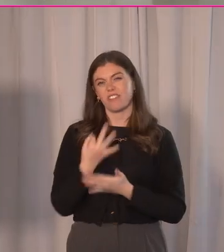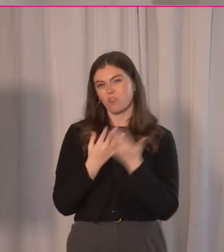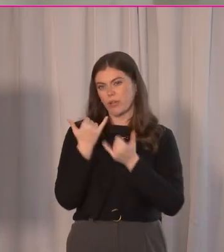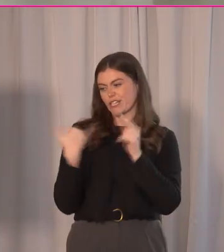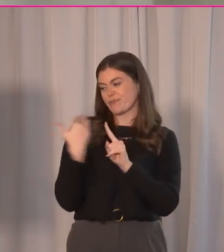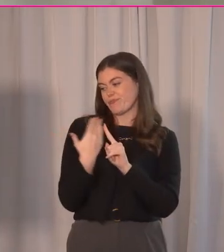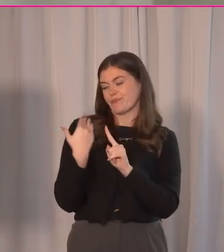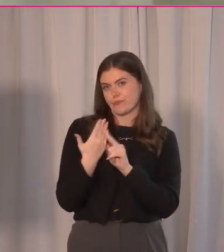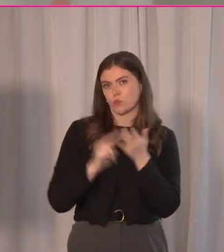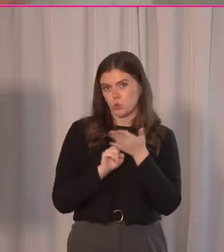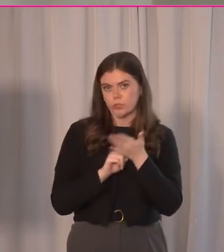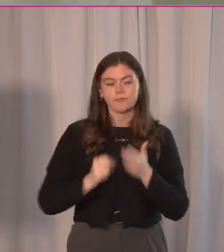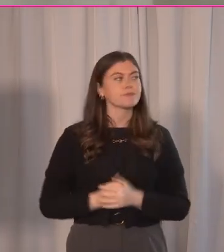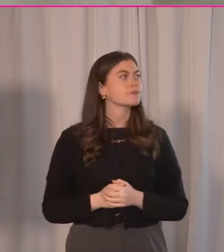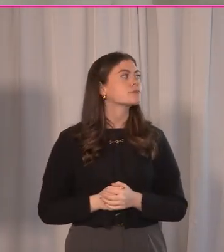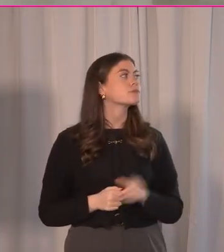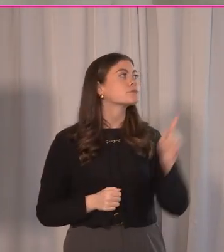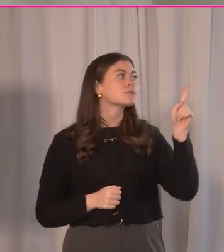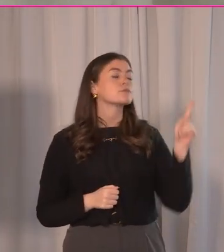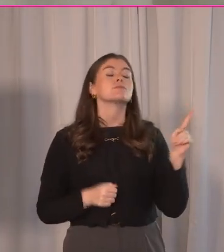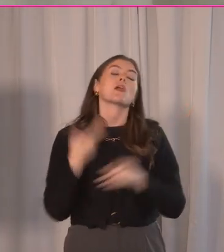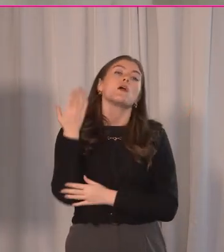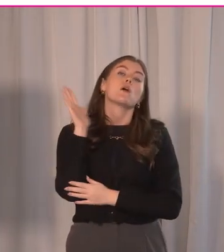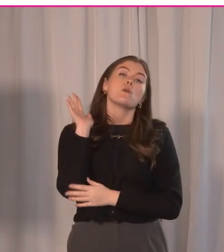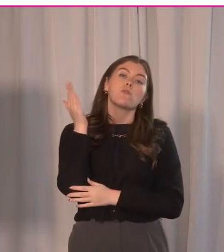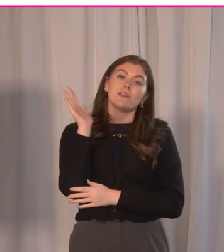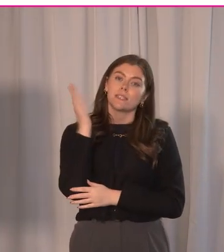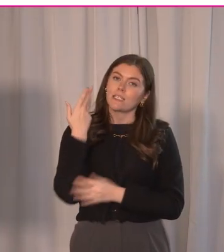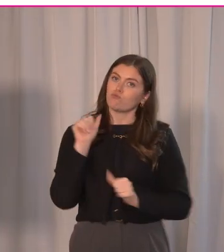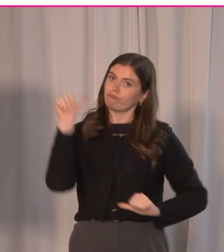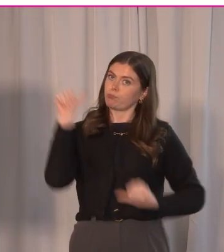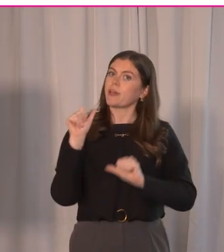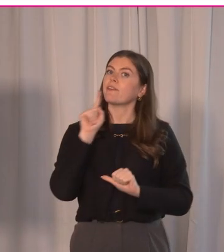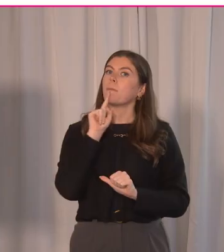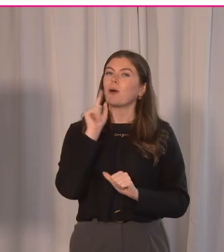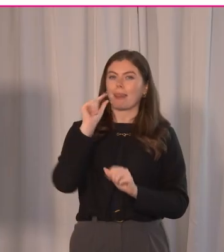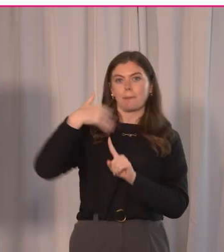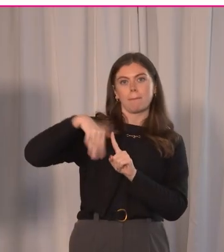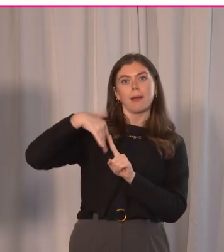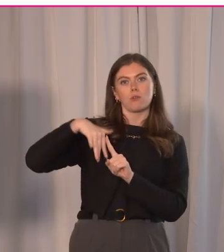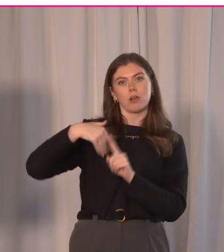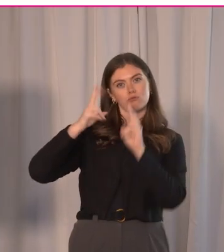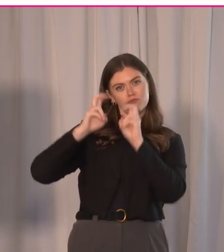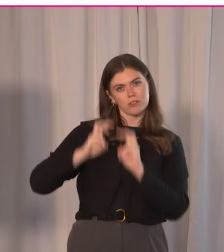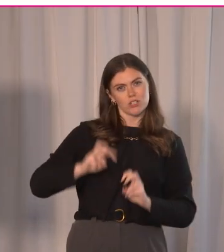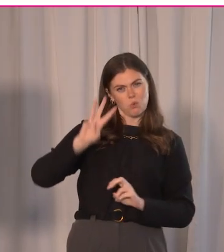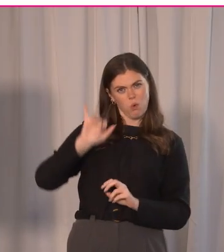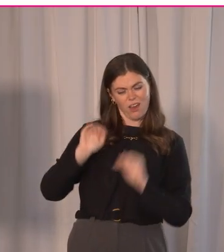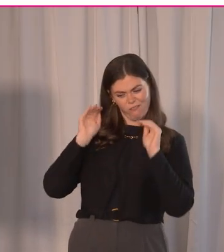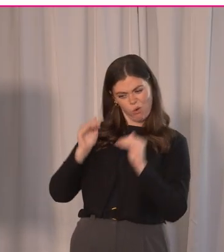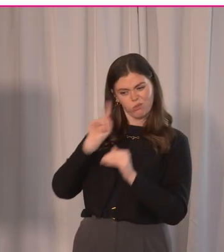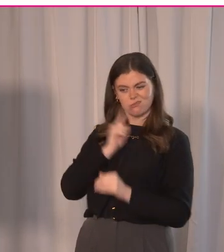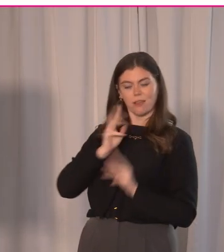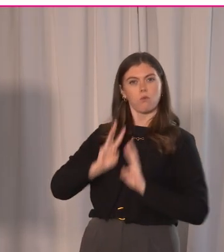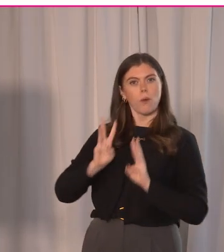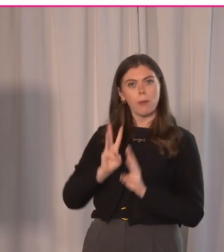years. So this presentation is brief, but it's a little bit about background to the research, why we did it, what we